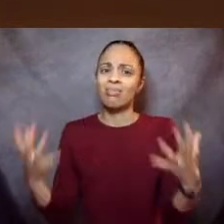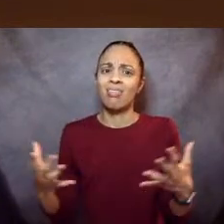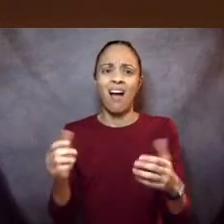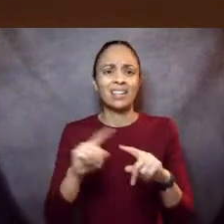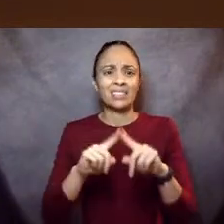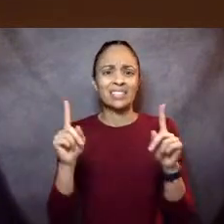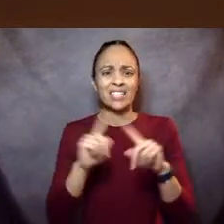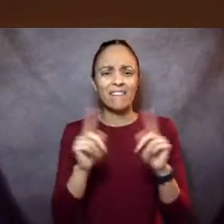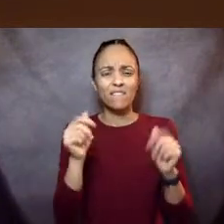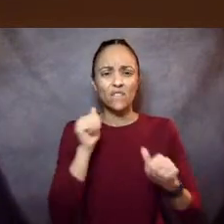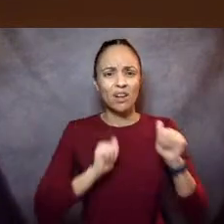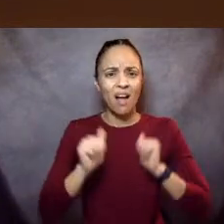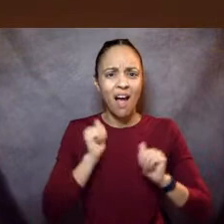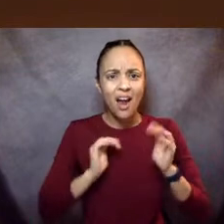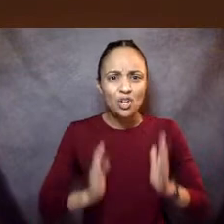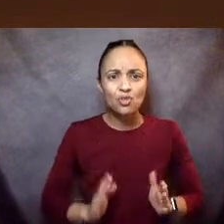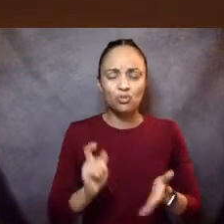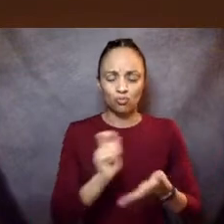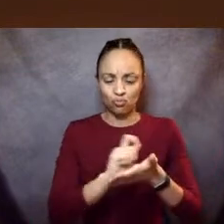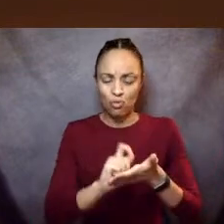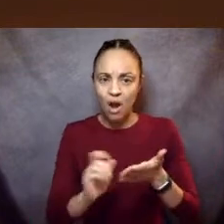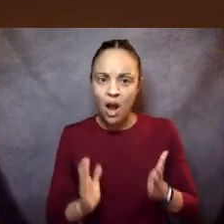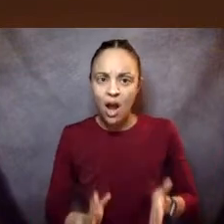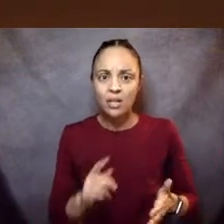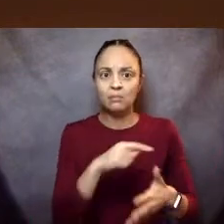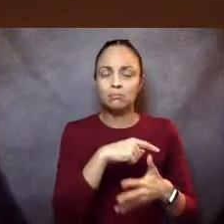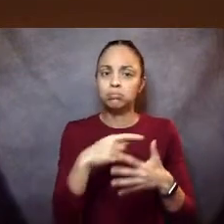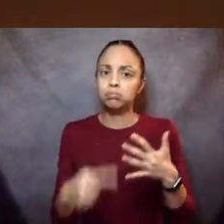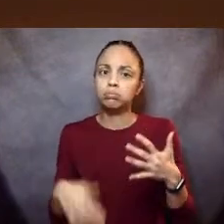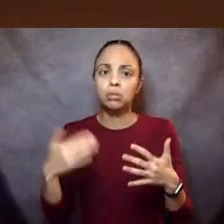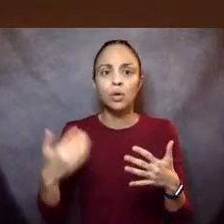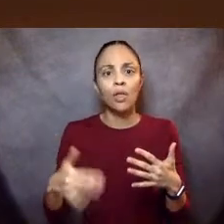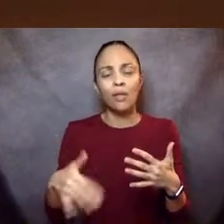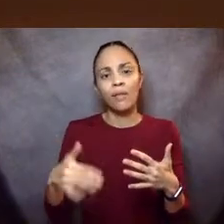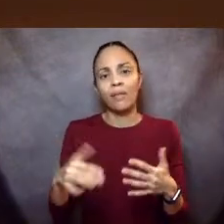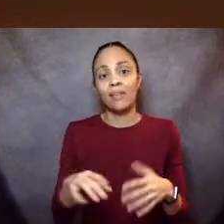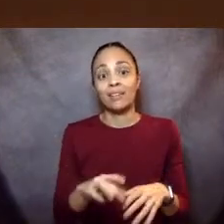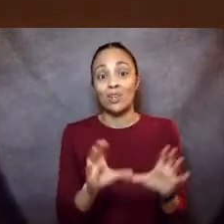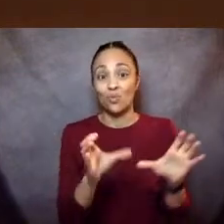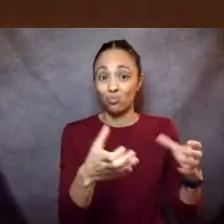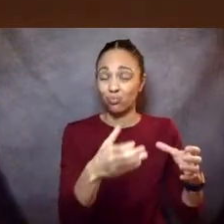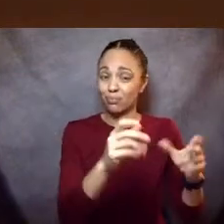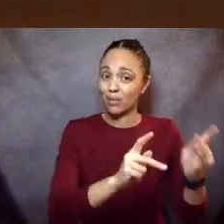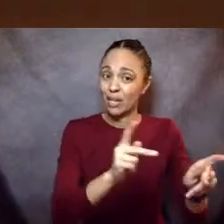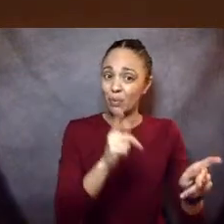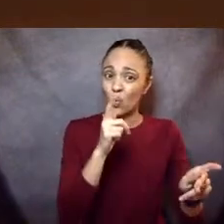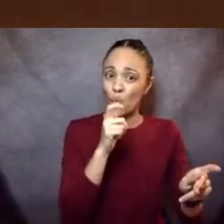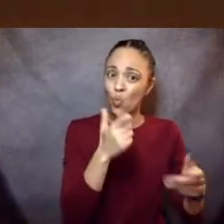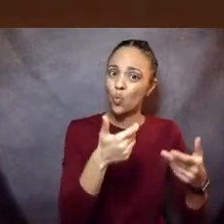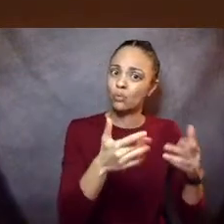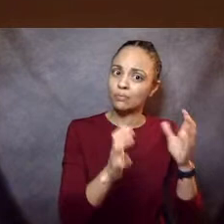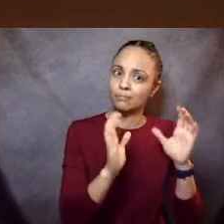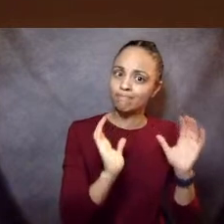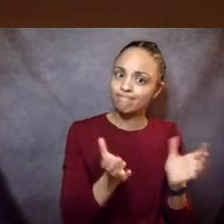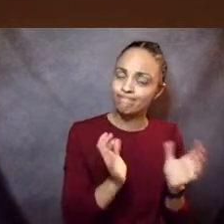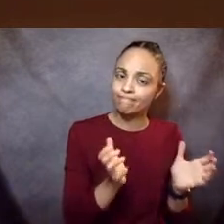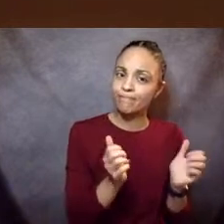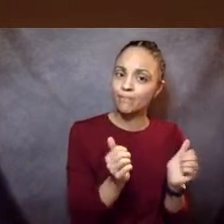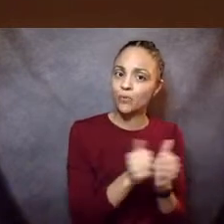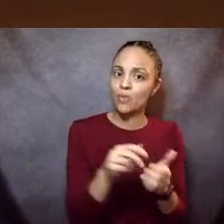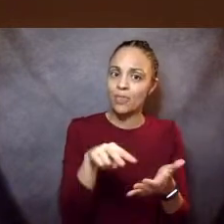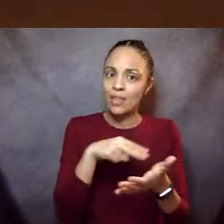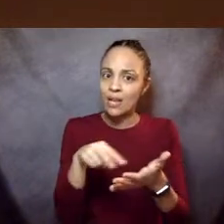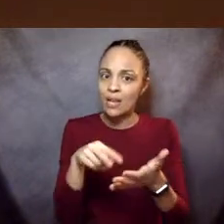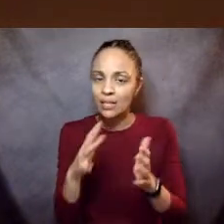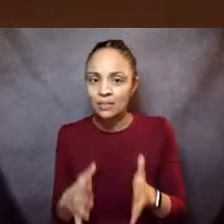used to sit in front and talk to the dancers as we trotted up to Minisink Townhouse and then back down